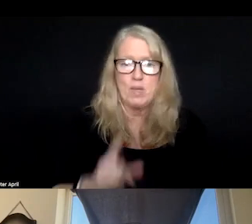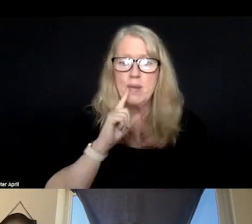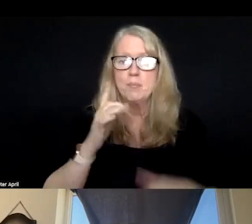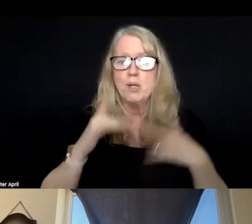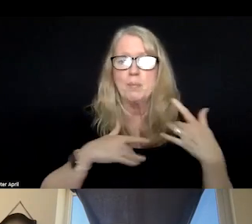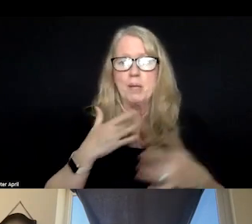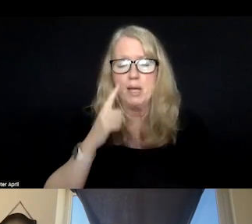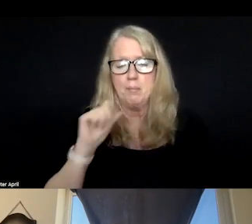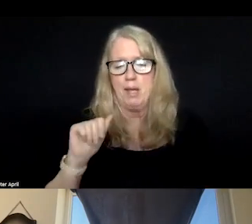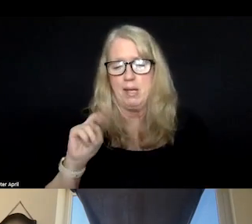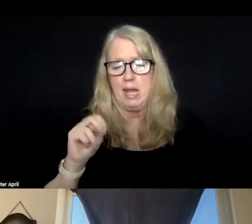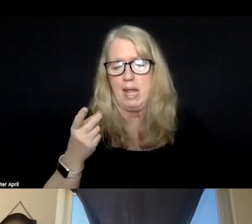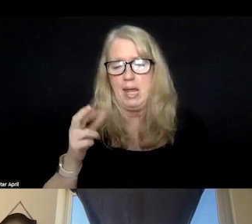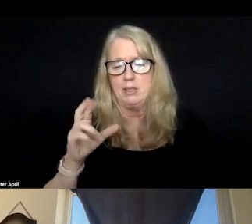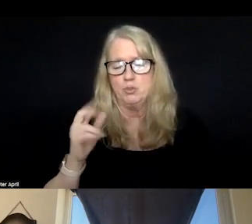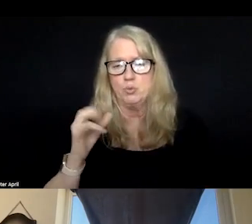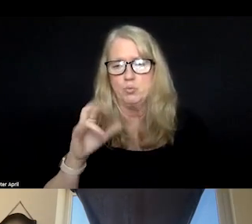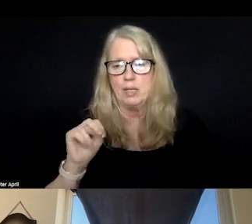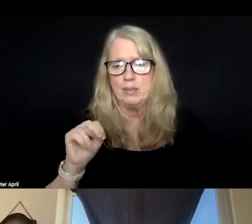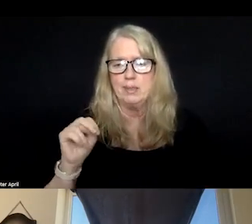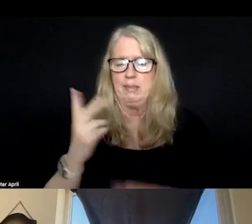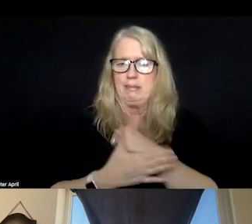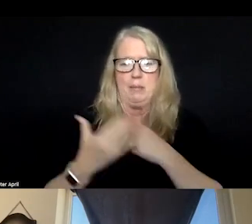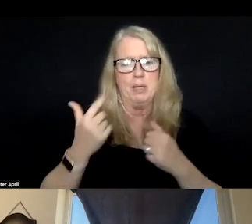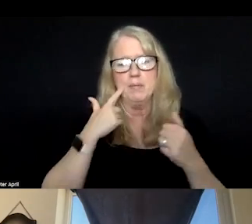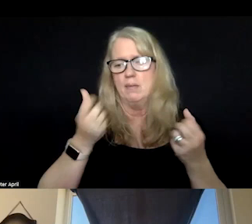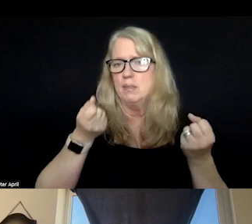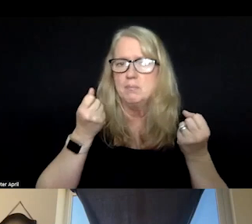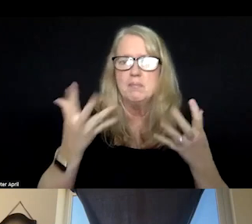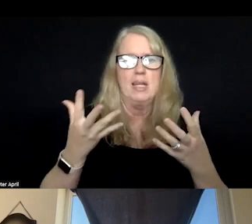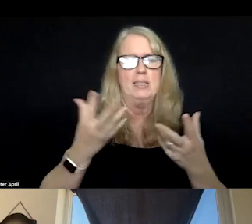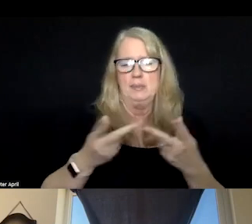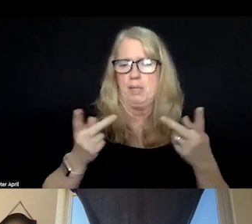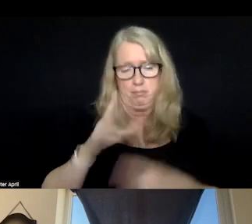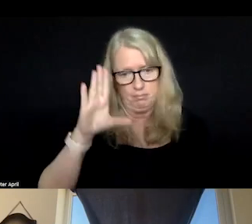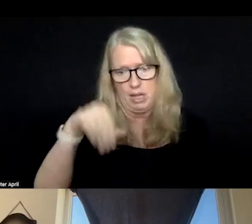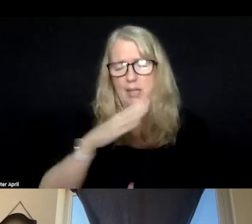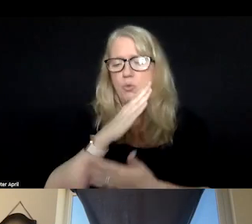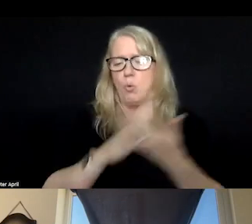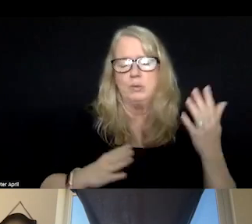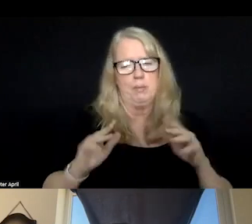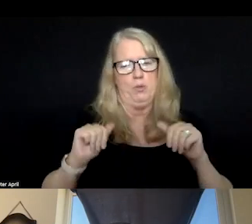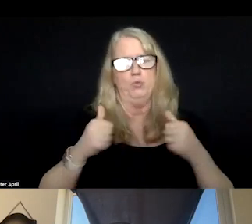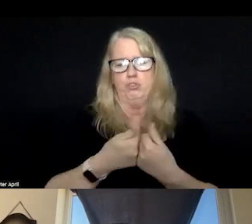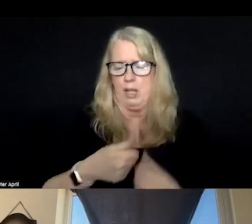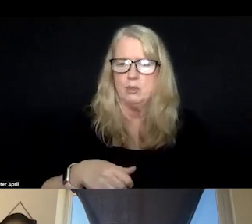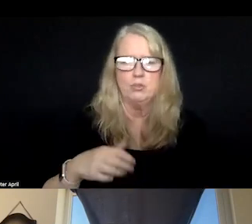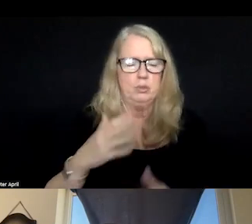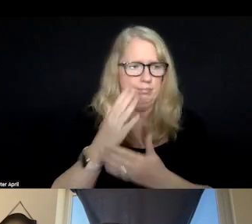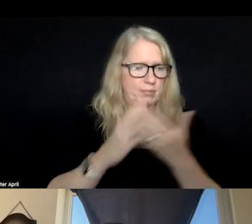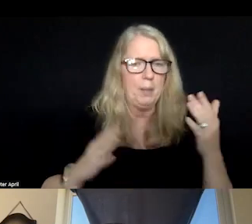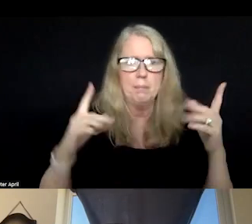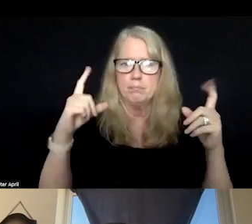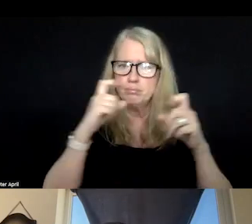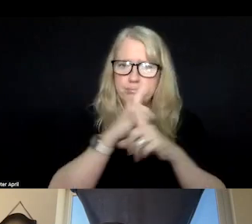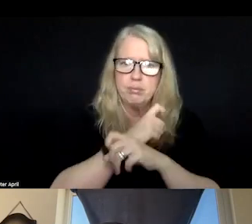Arundel County. I've gotten to work in a lot of Maryland spaces, and so I know some of the challenges and some of the complexities of having to